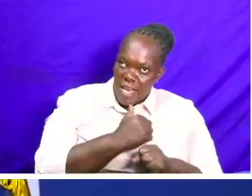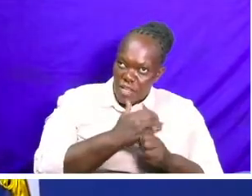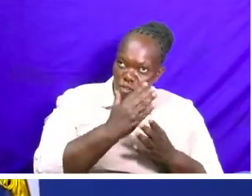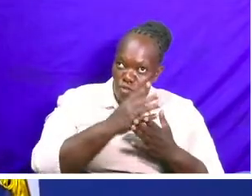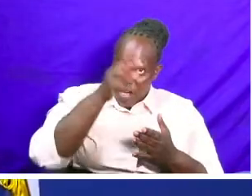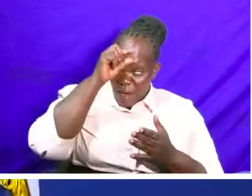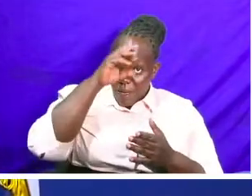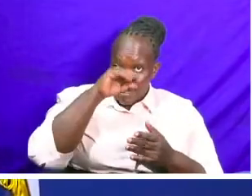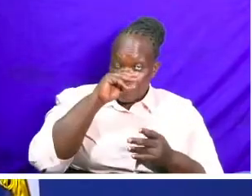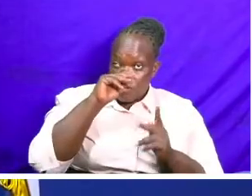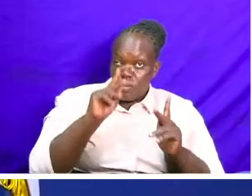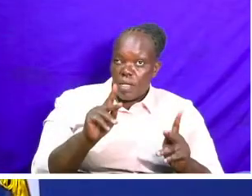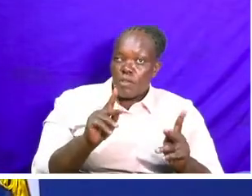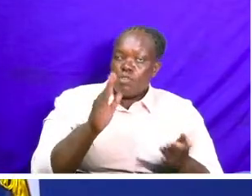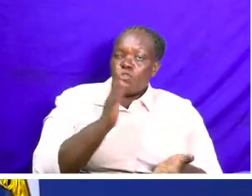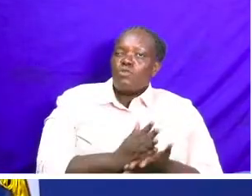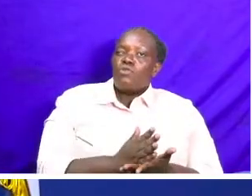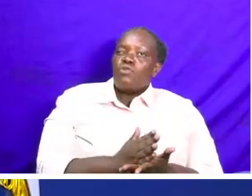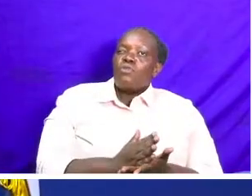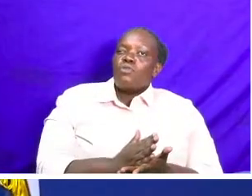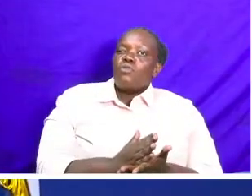spokes.